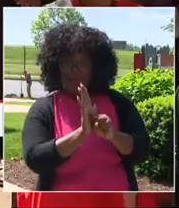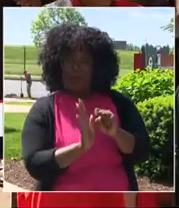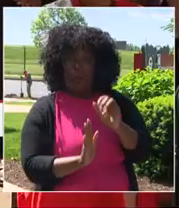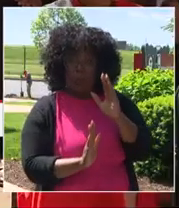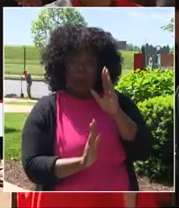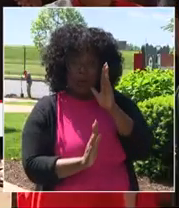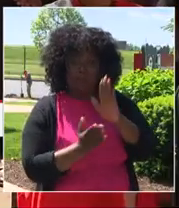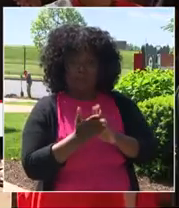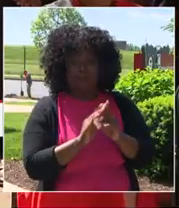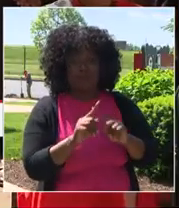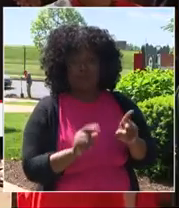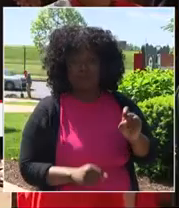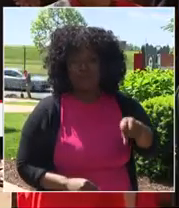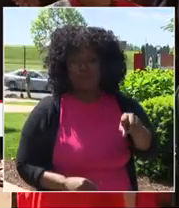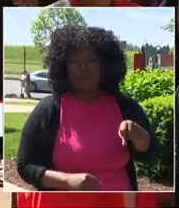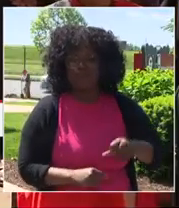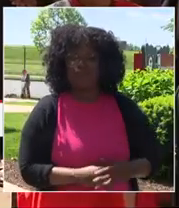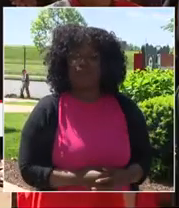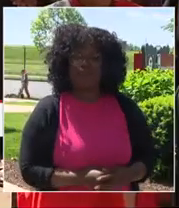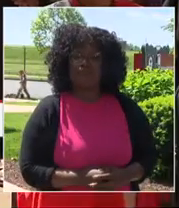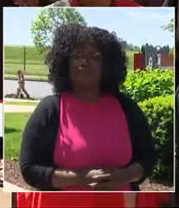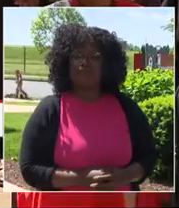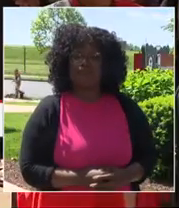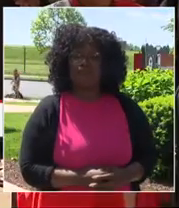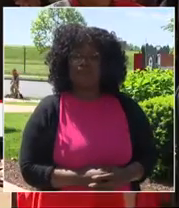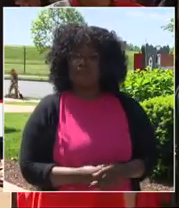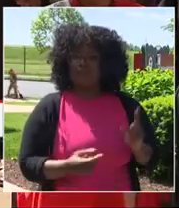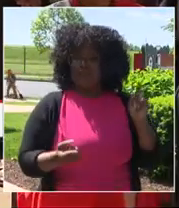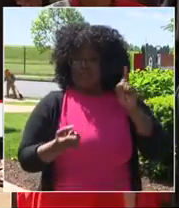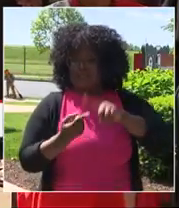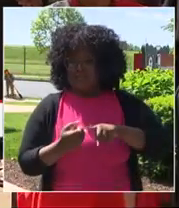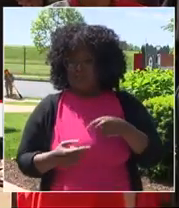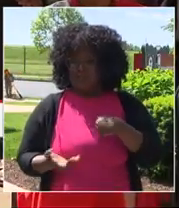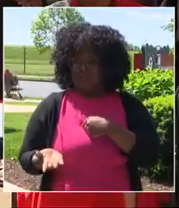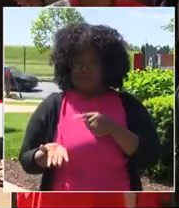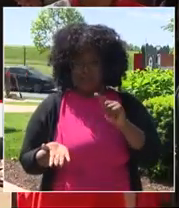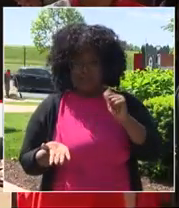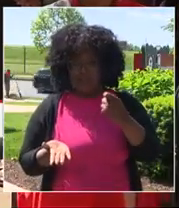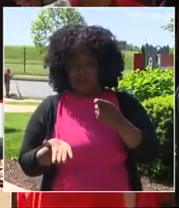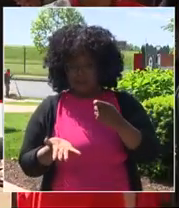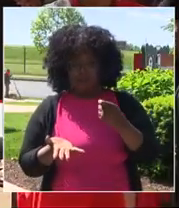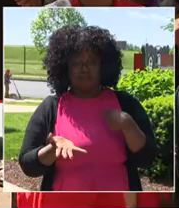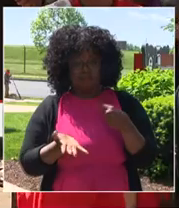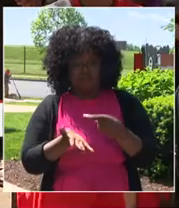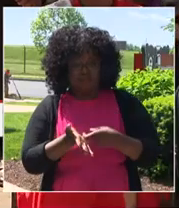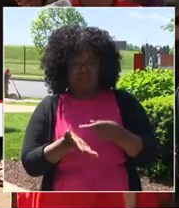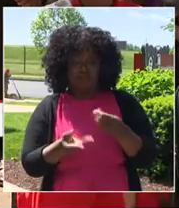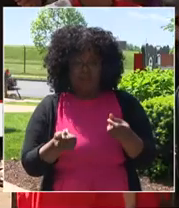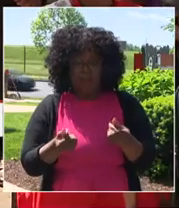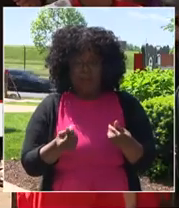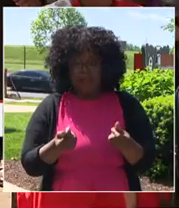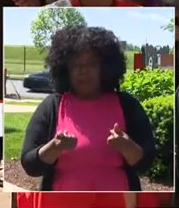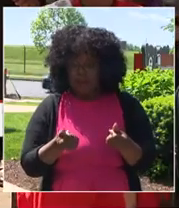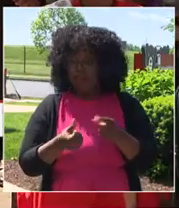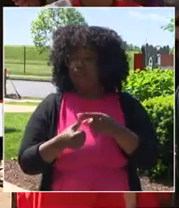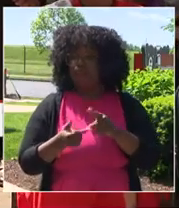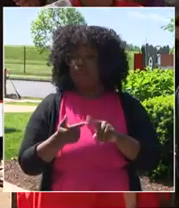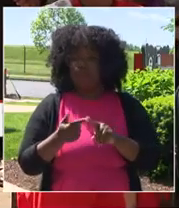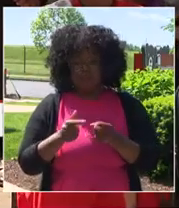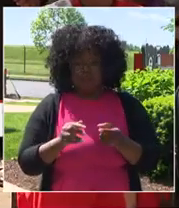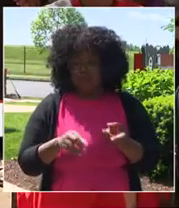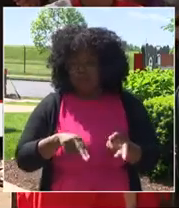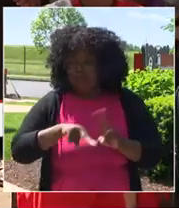unless we are able to tax more of our property, like the Congresswoman mentioned, raise the Hyde Act